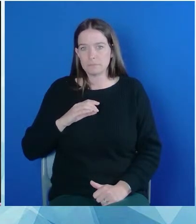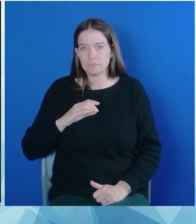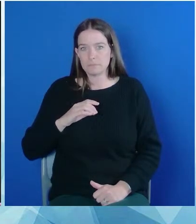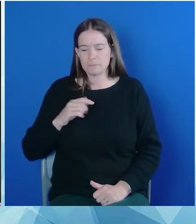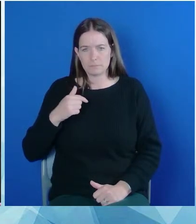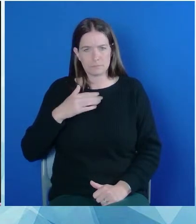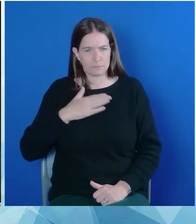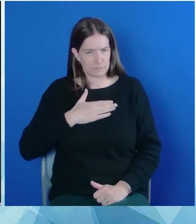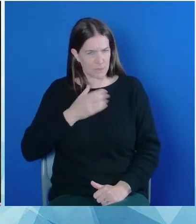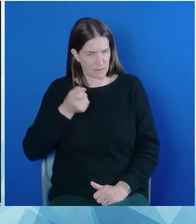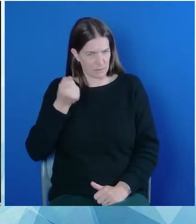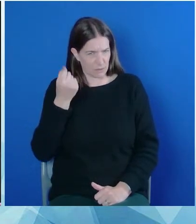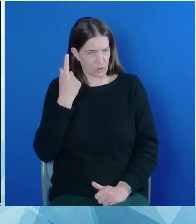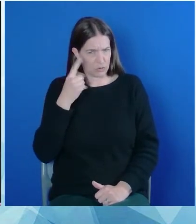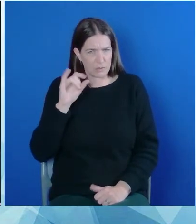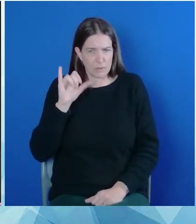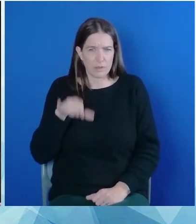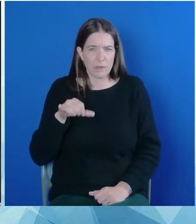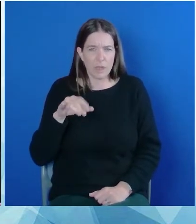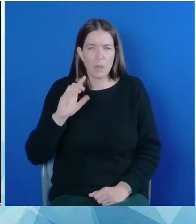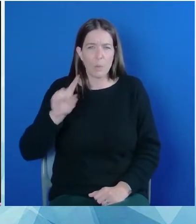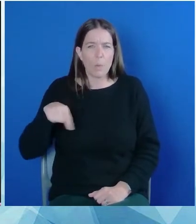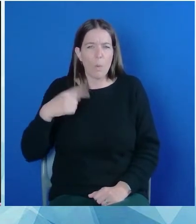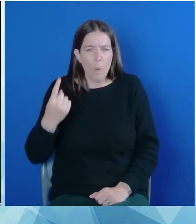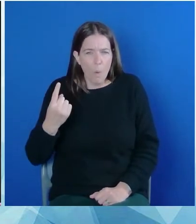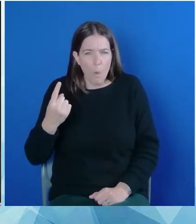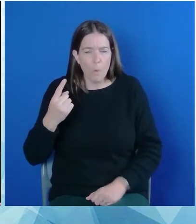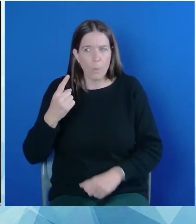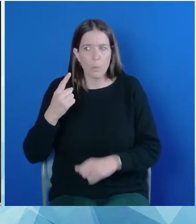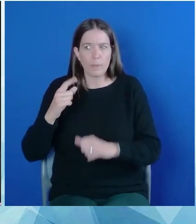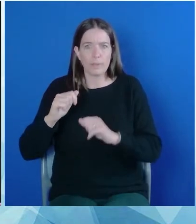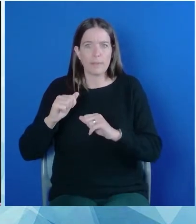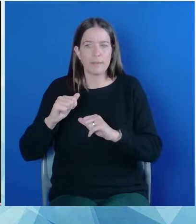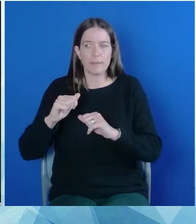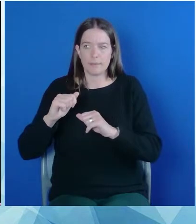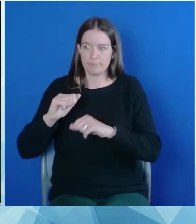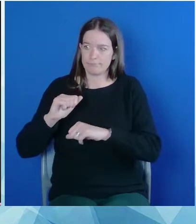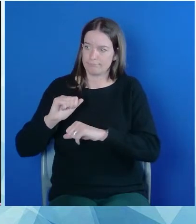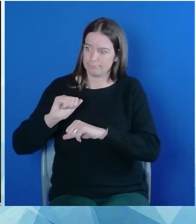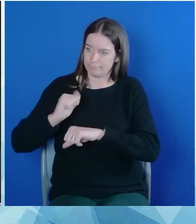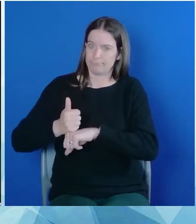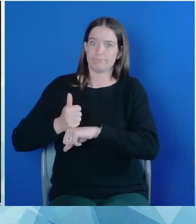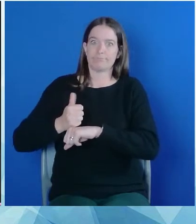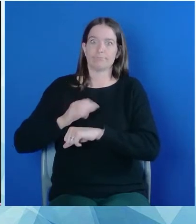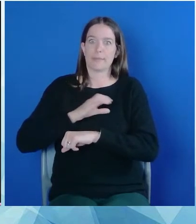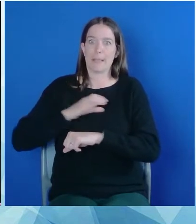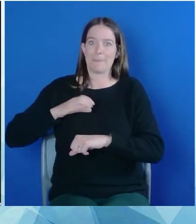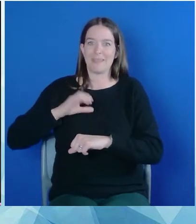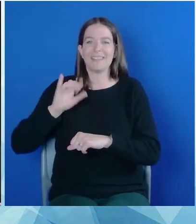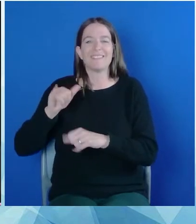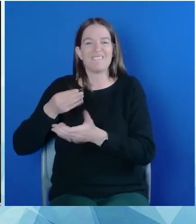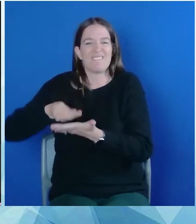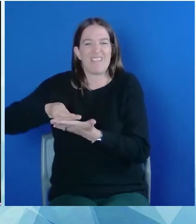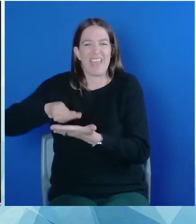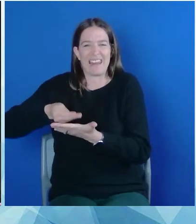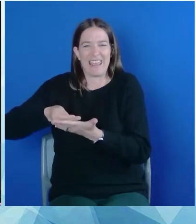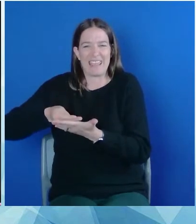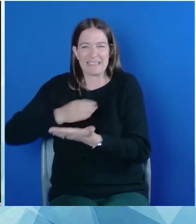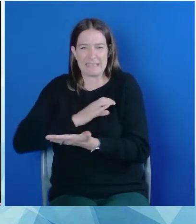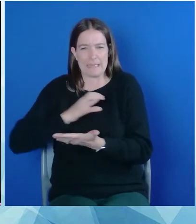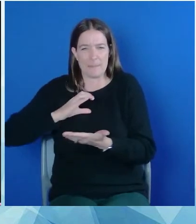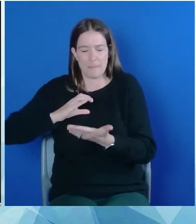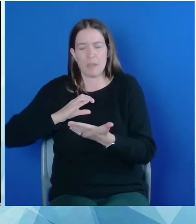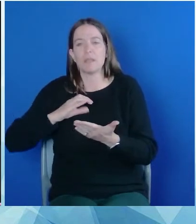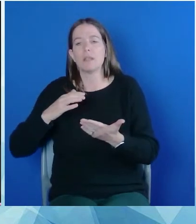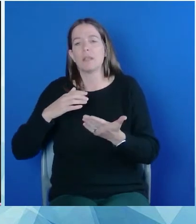Currently, it is my understanding that the only standing committee is the Finance Committee. And I would like to change that language in